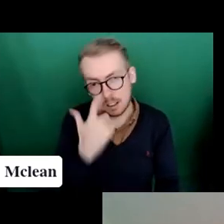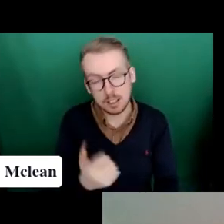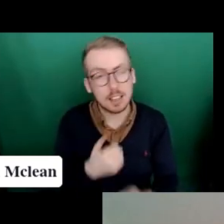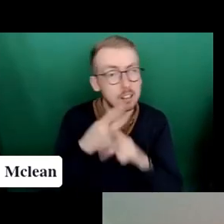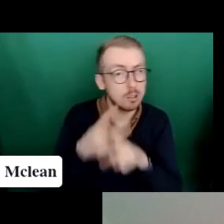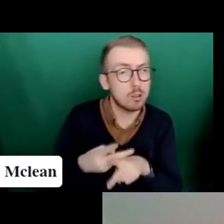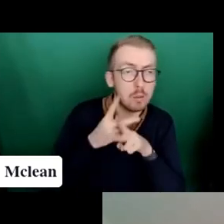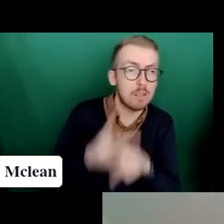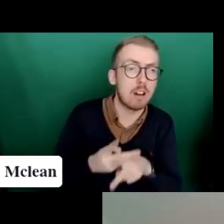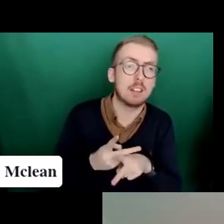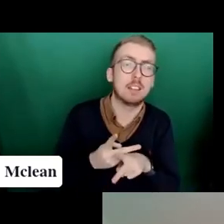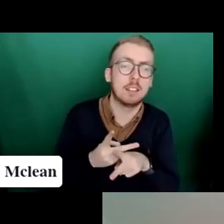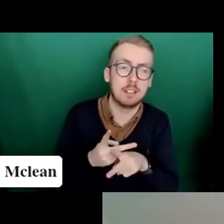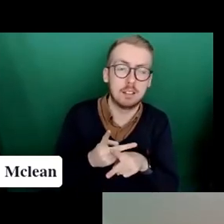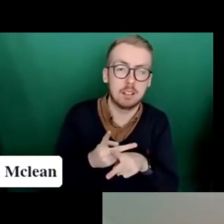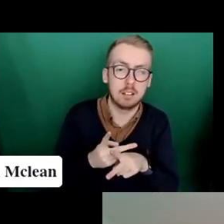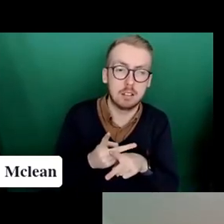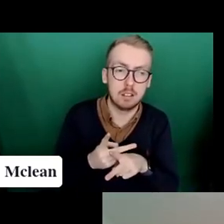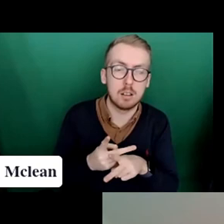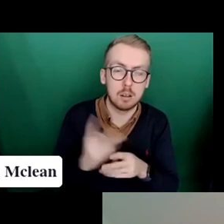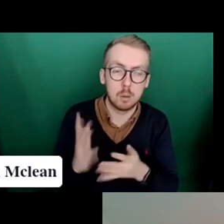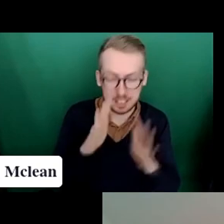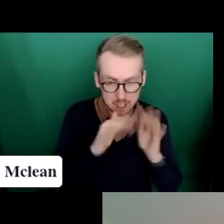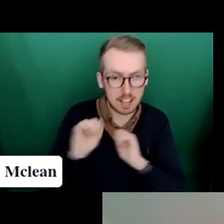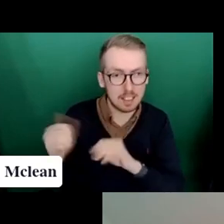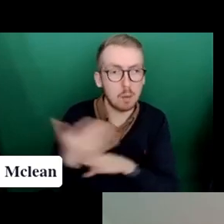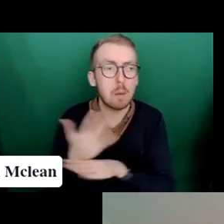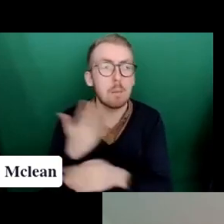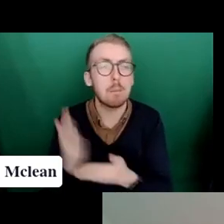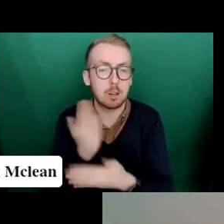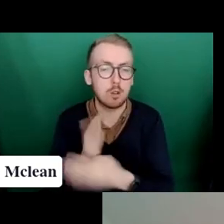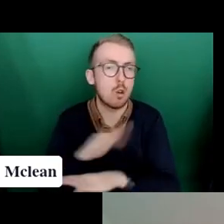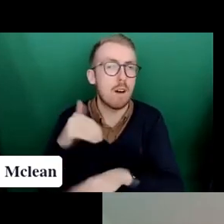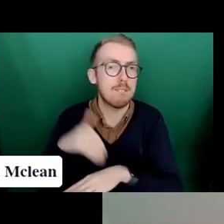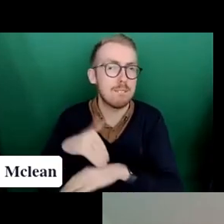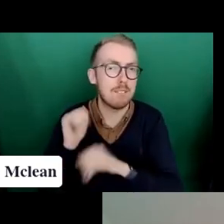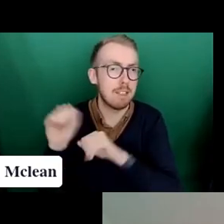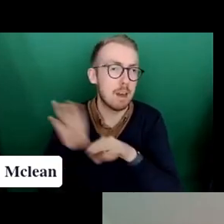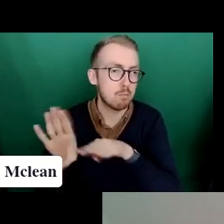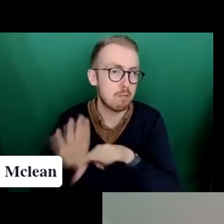someone as well that would check the work and make sure that doesn't affect the apprentice as well. So that it's almost